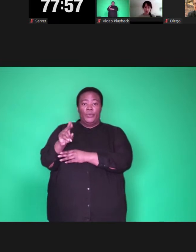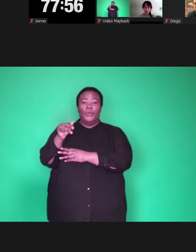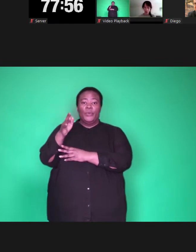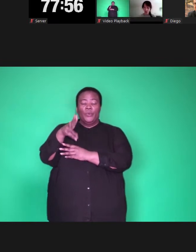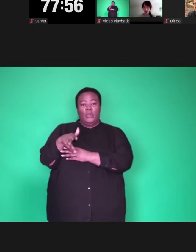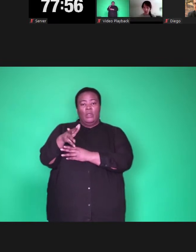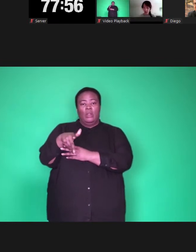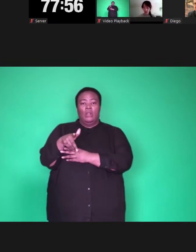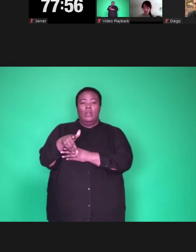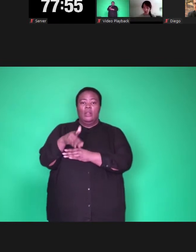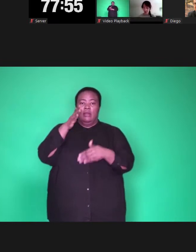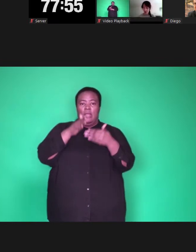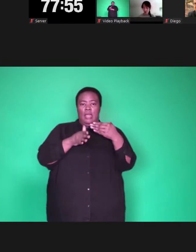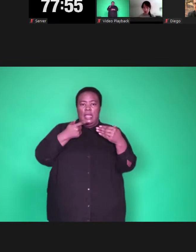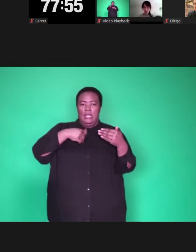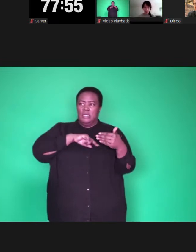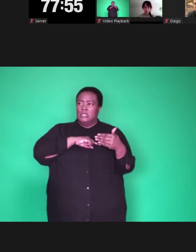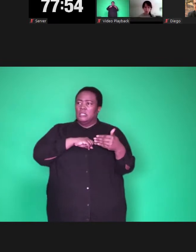off.